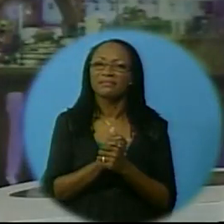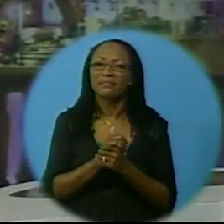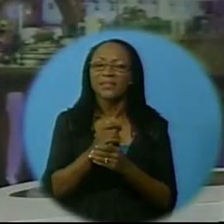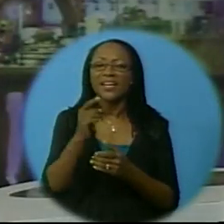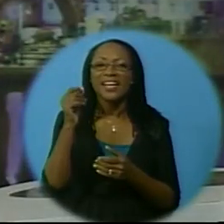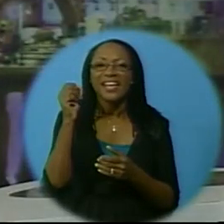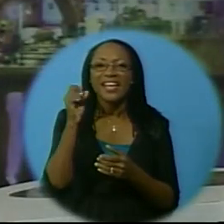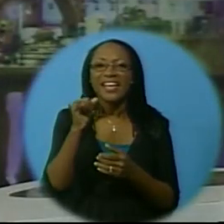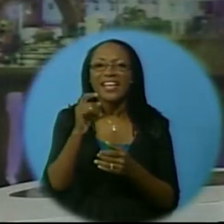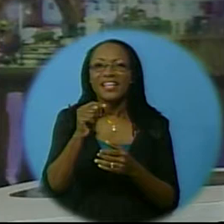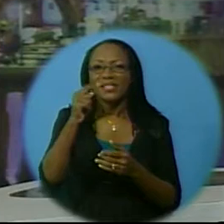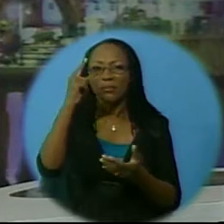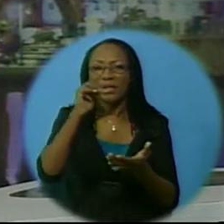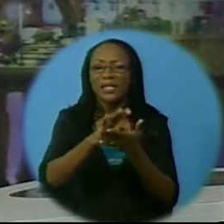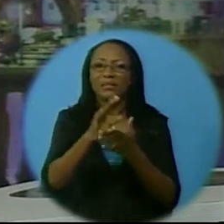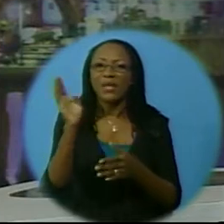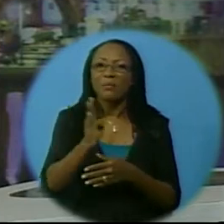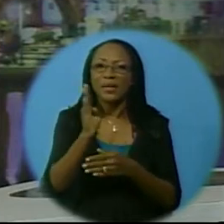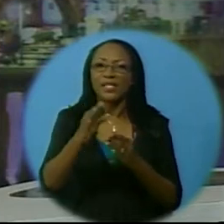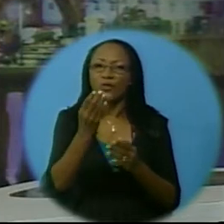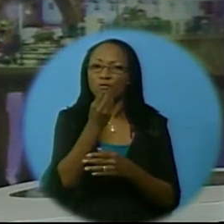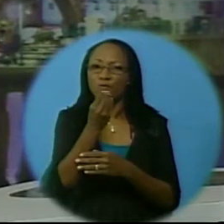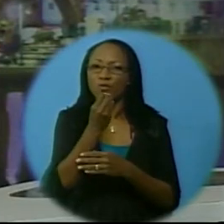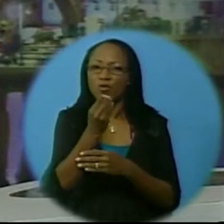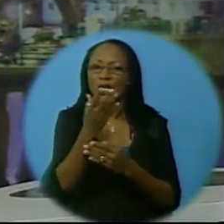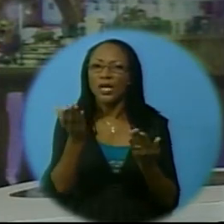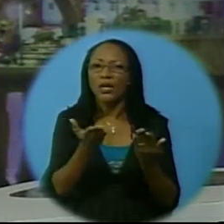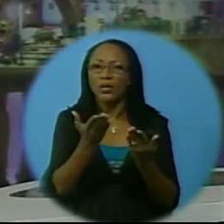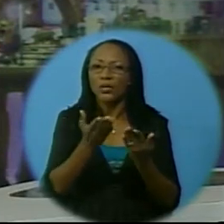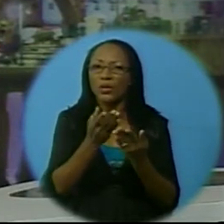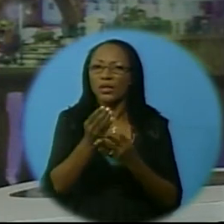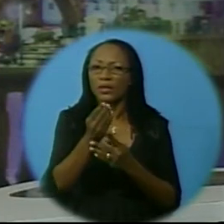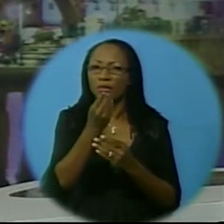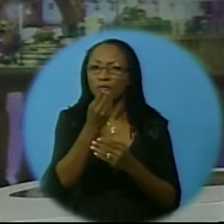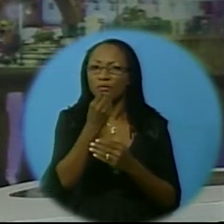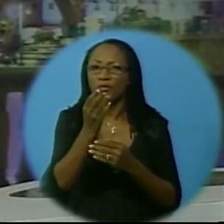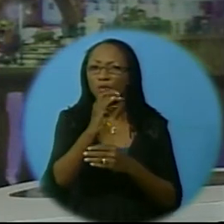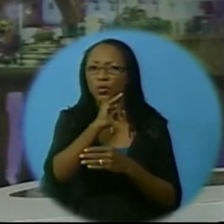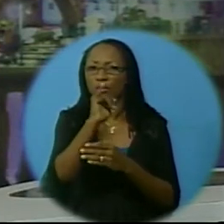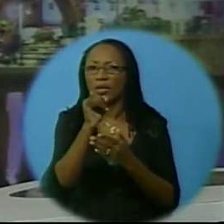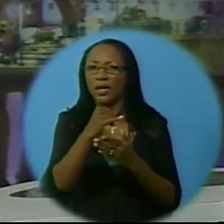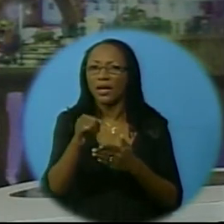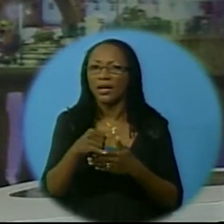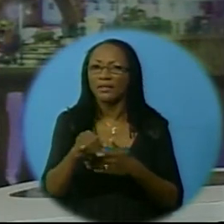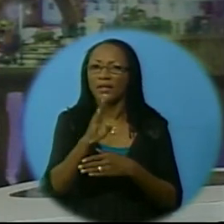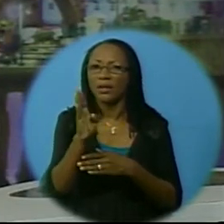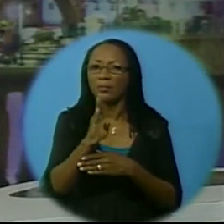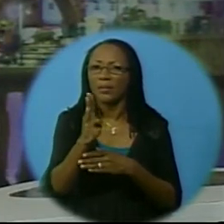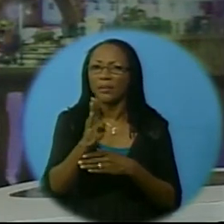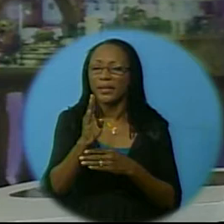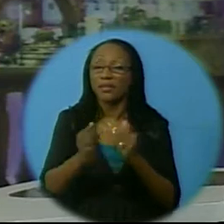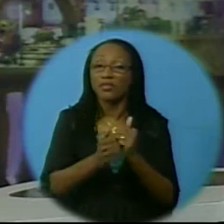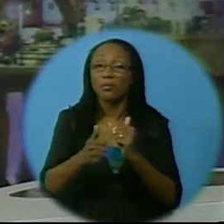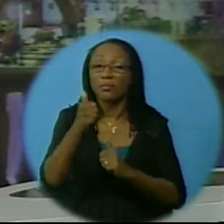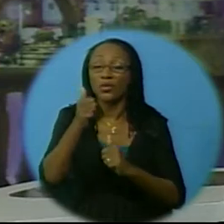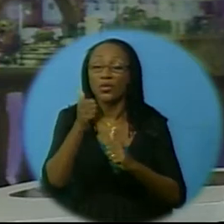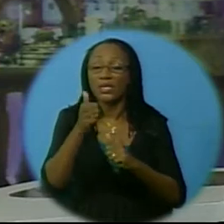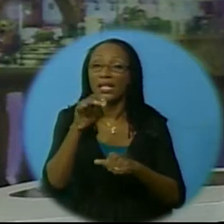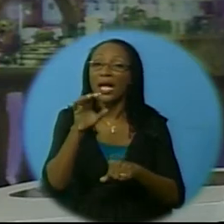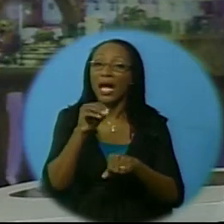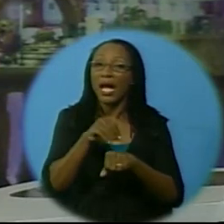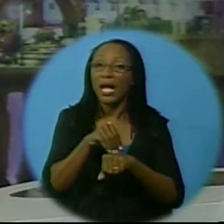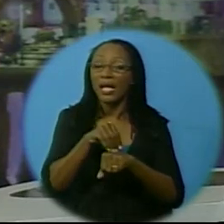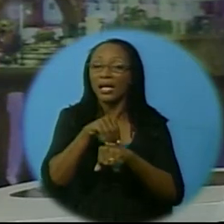It is believed that Bajan food and local culinary arts are Barbados' most export-ready products, and it's one of the reasons why the